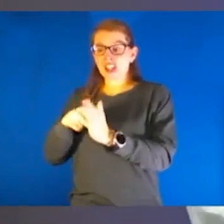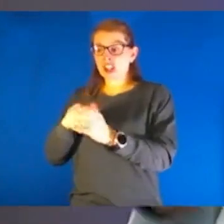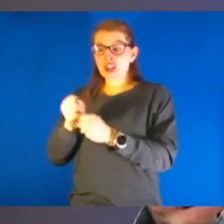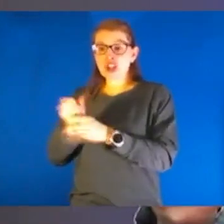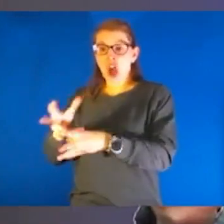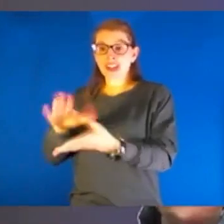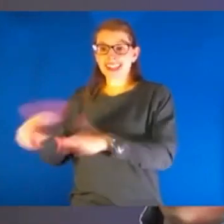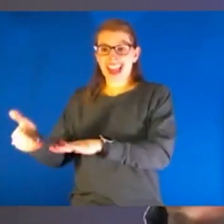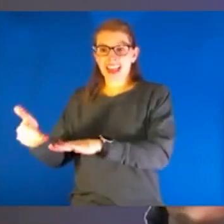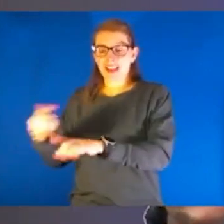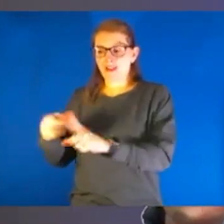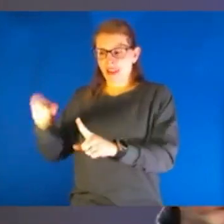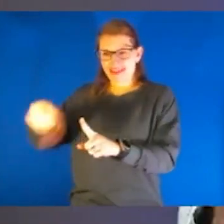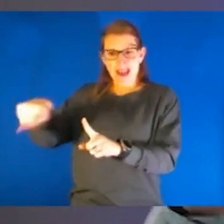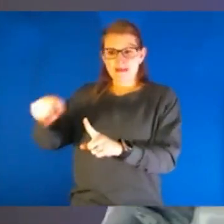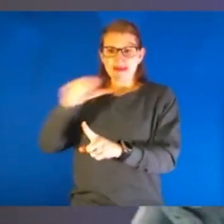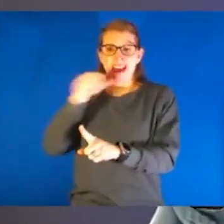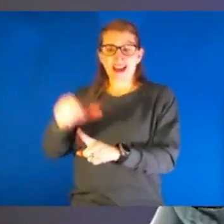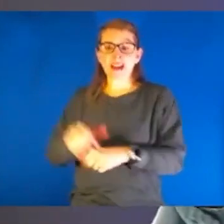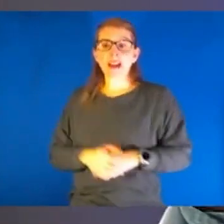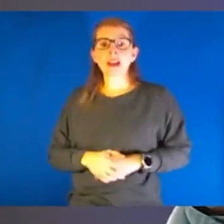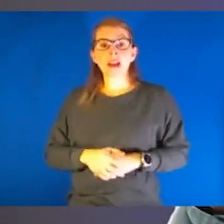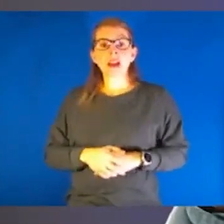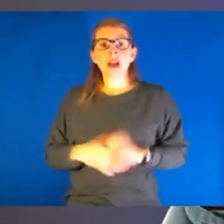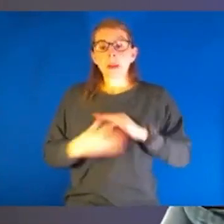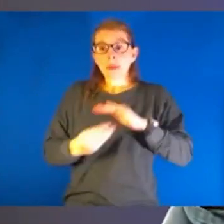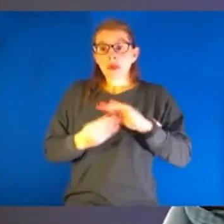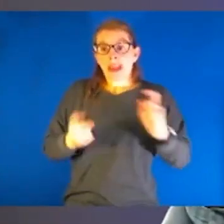while for the virus to continue to mutate to find that